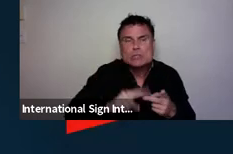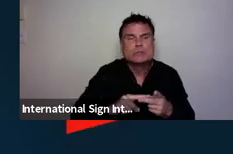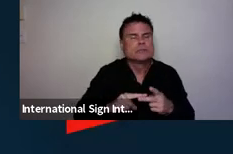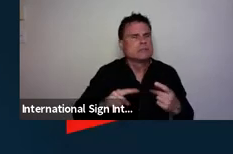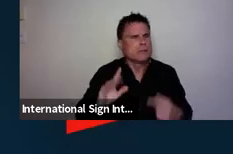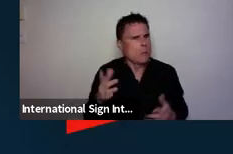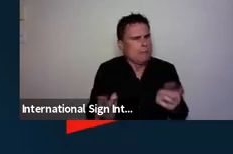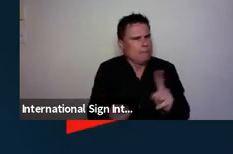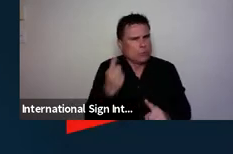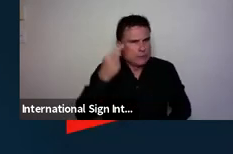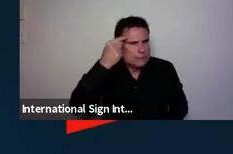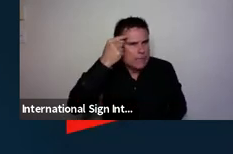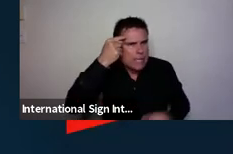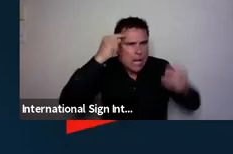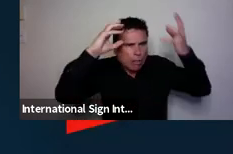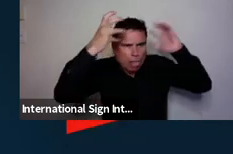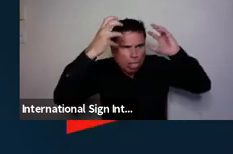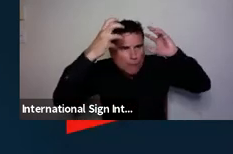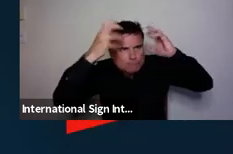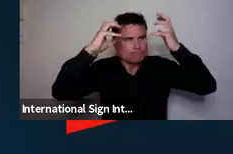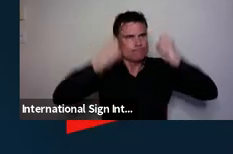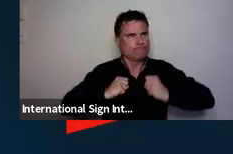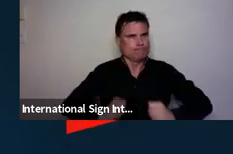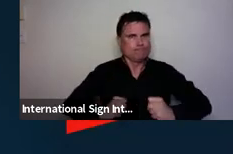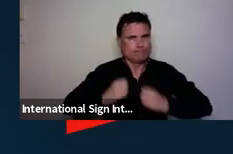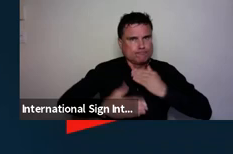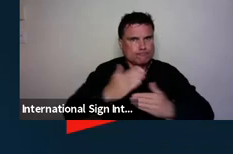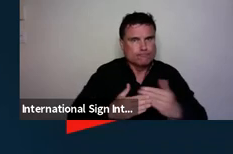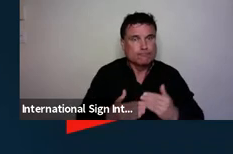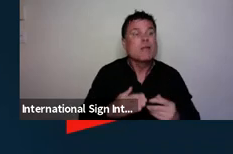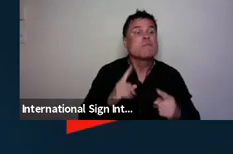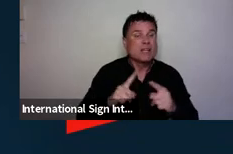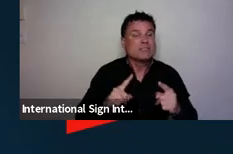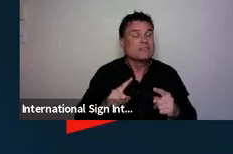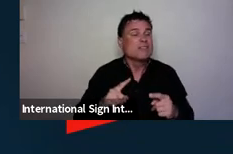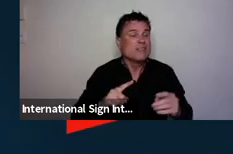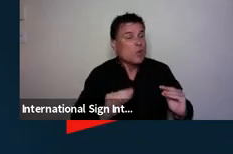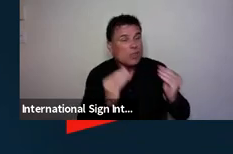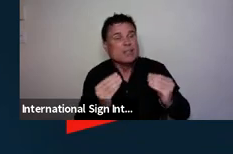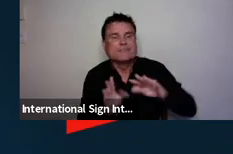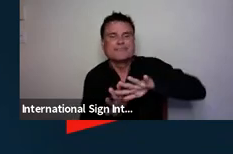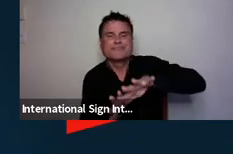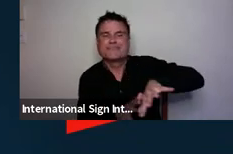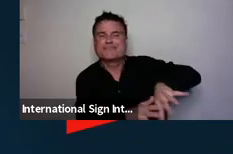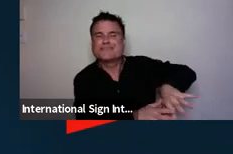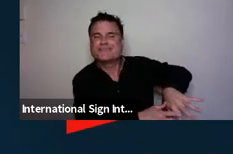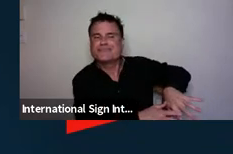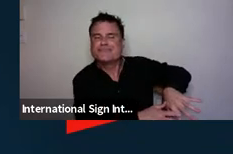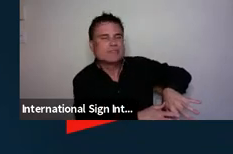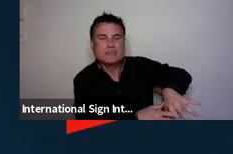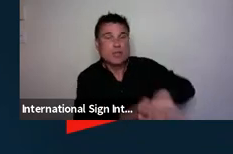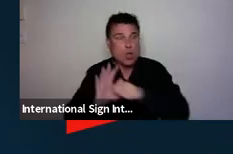critical and is so neglected and has become very clear during COVID that it is an essential part